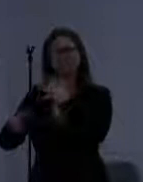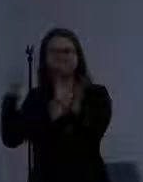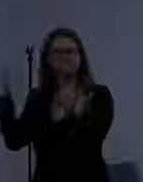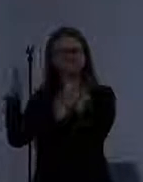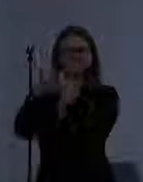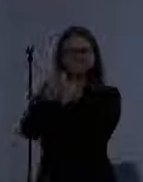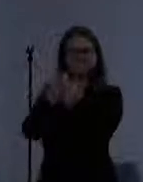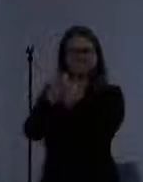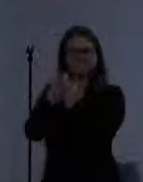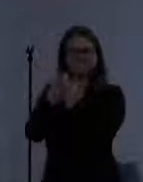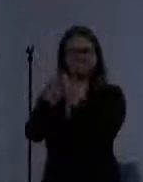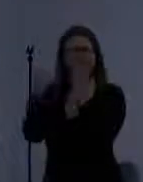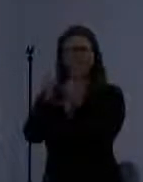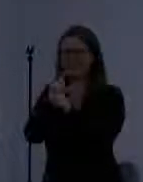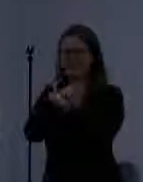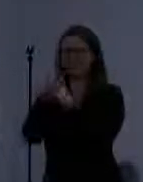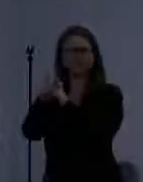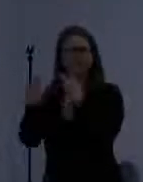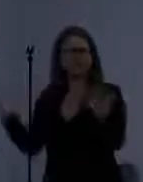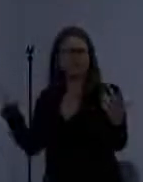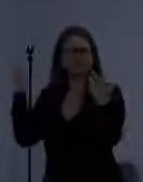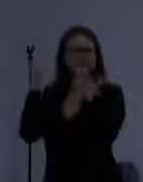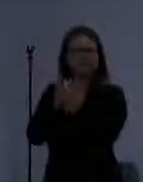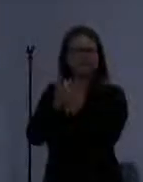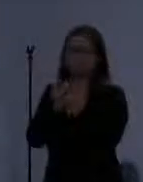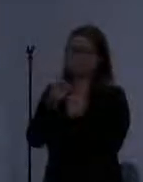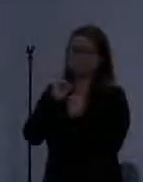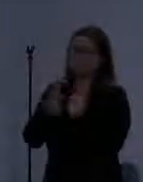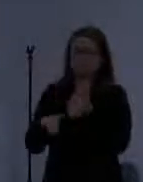and culturally safe was a fantastic example.